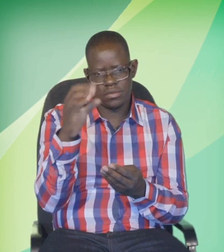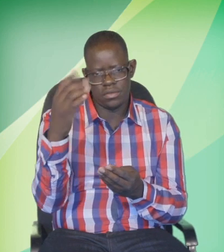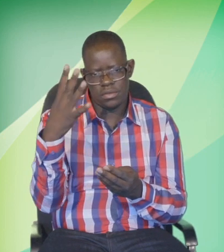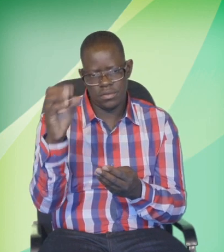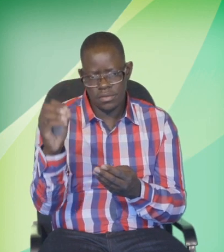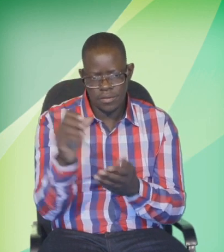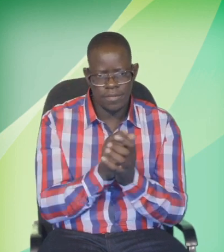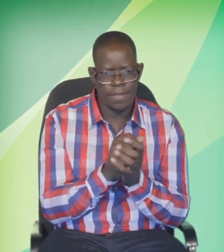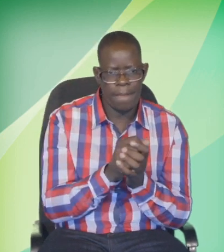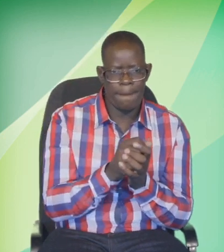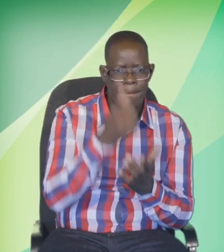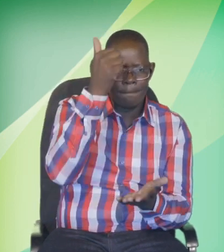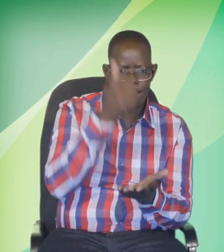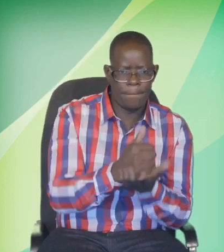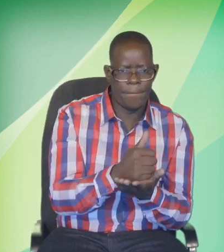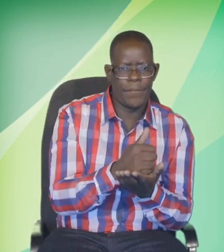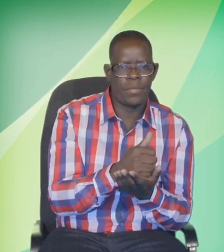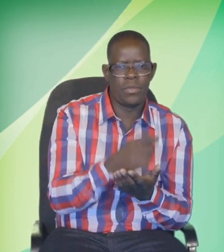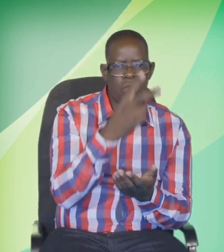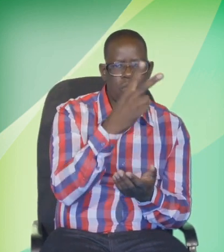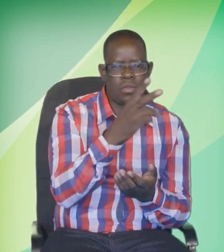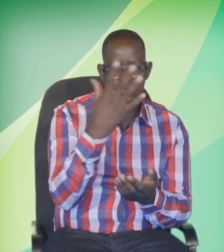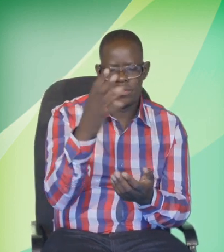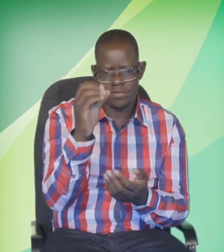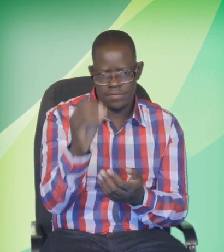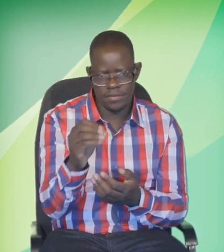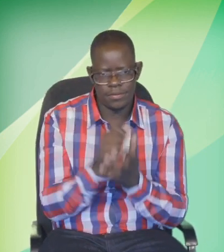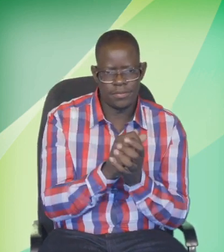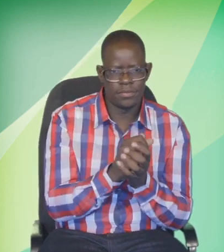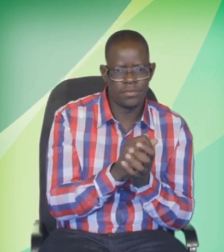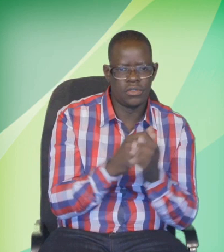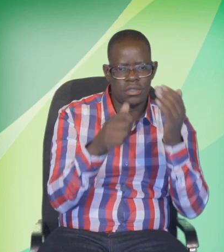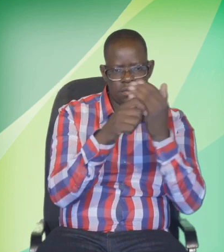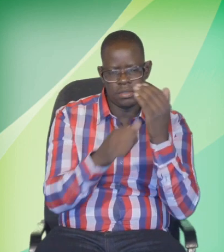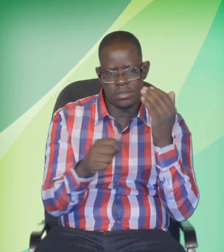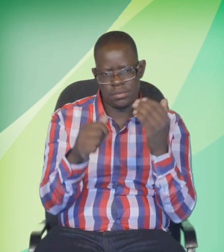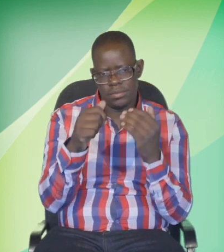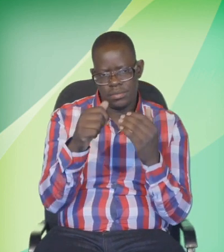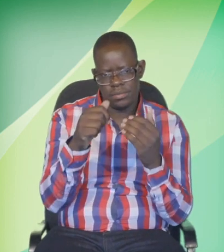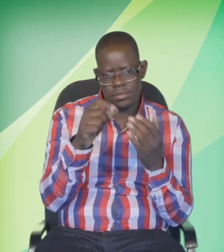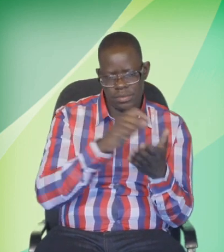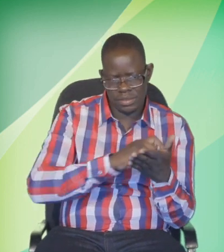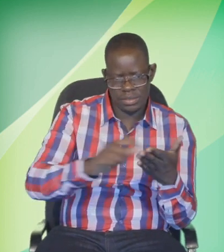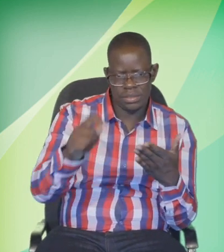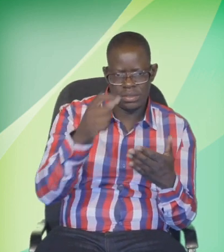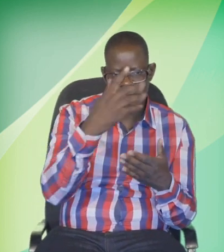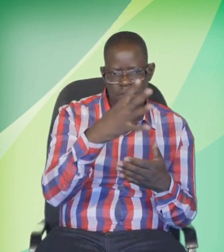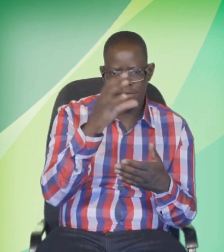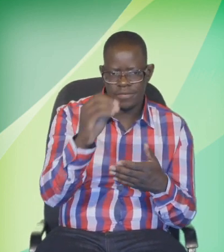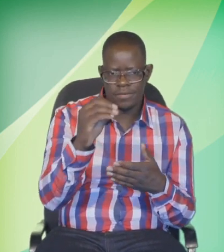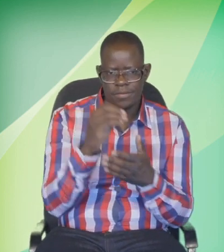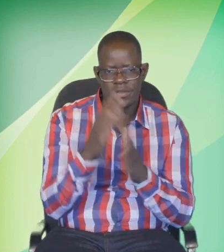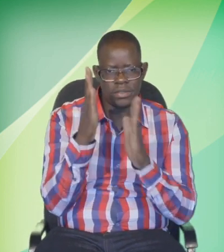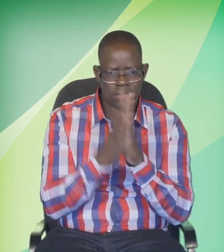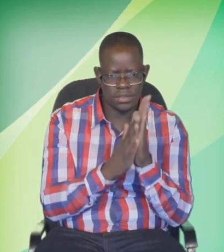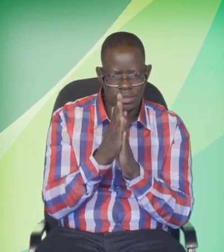11,450. Bank RD 250. Discount allowed cancel 50.